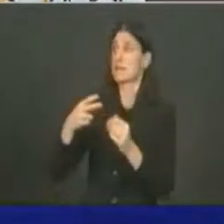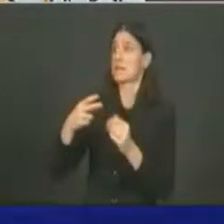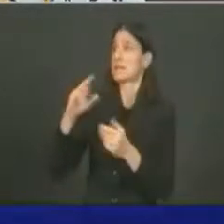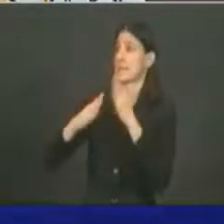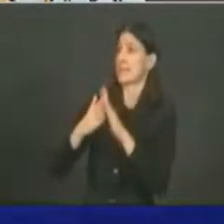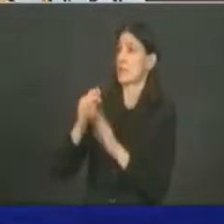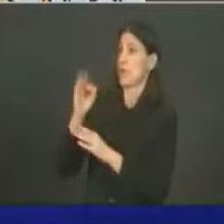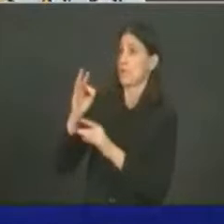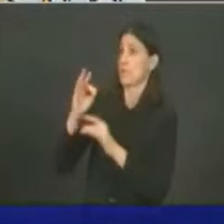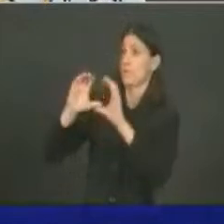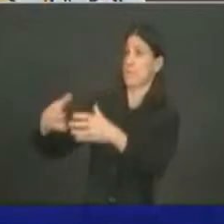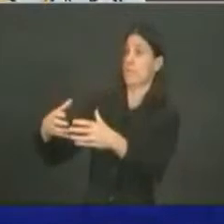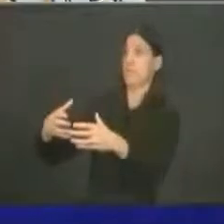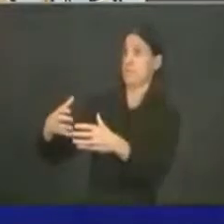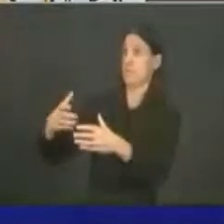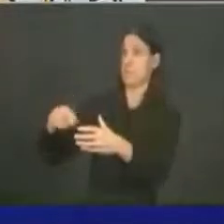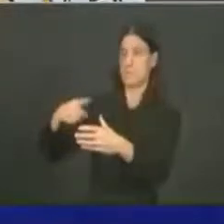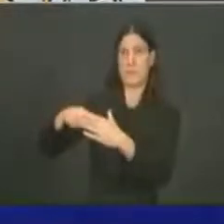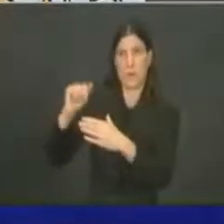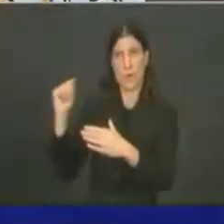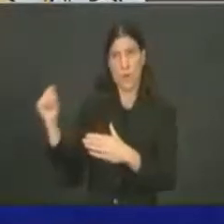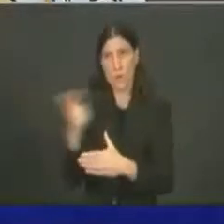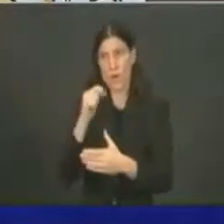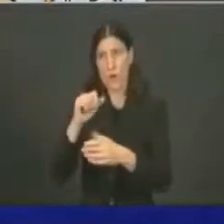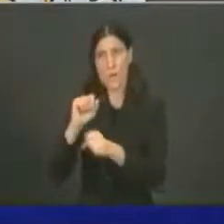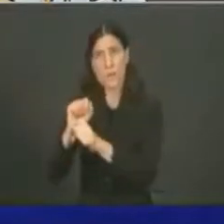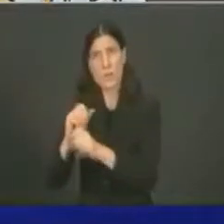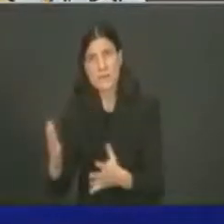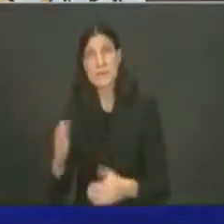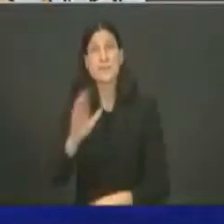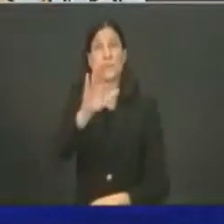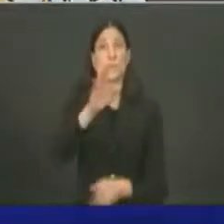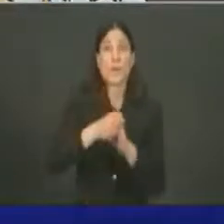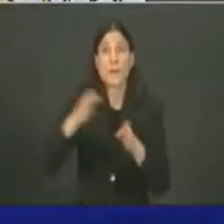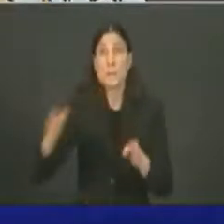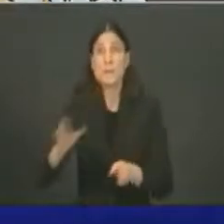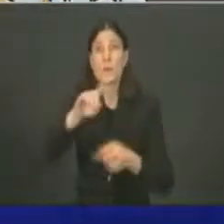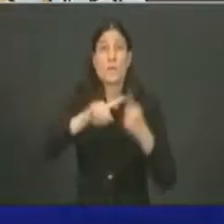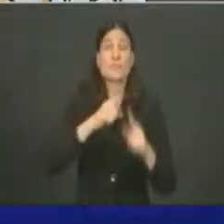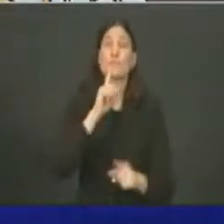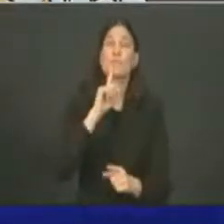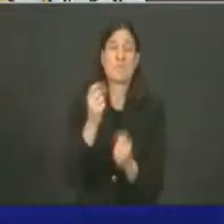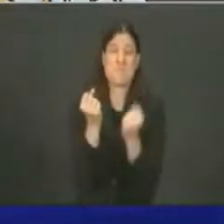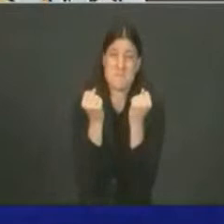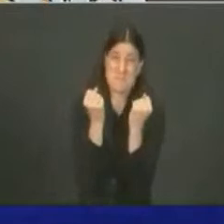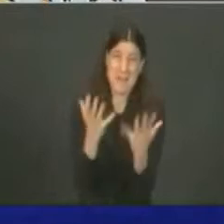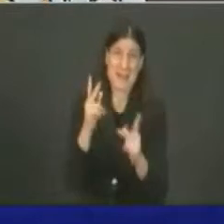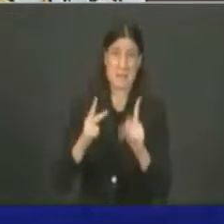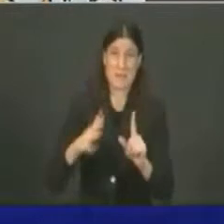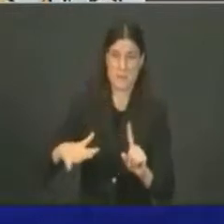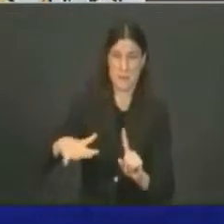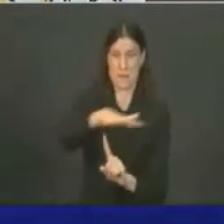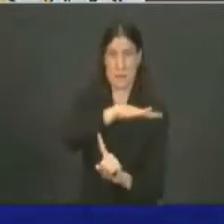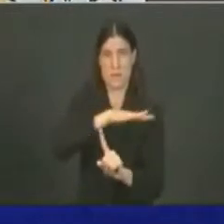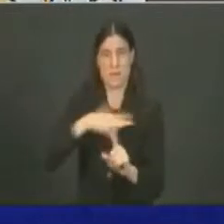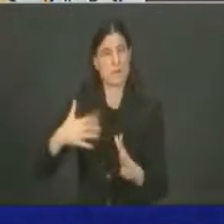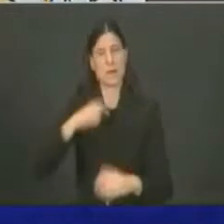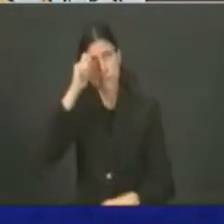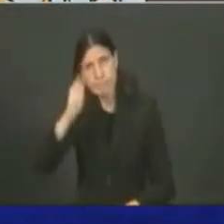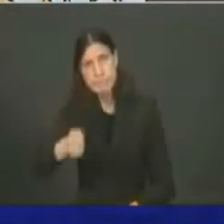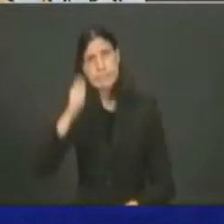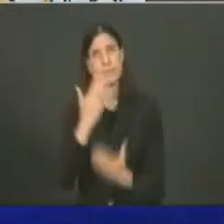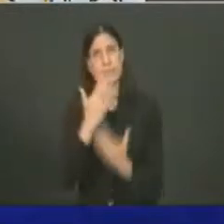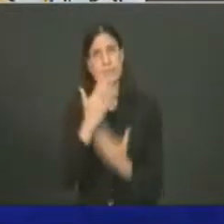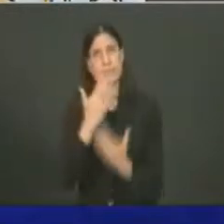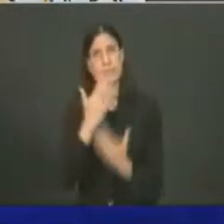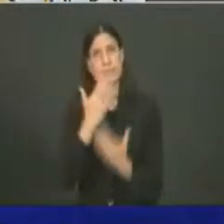off in the past 8 months to help Rhode Island get by. So I want to, as your governor, say thank you to every